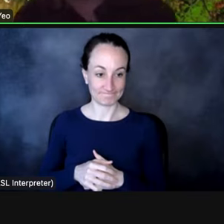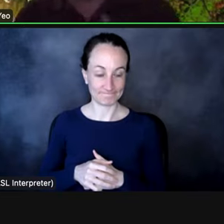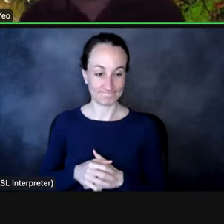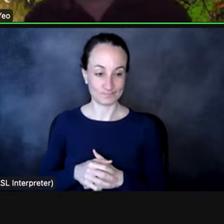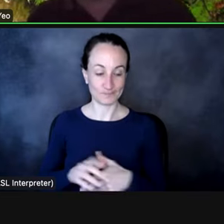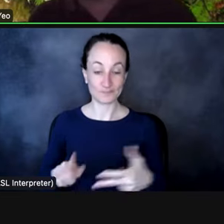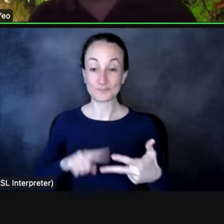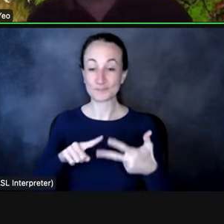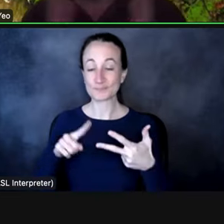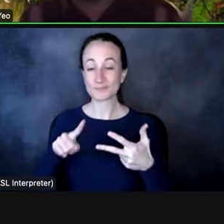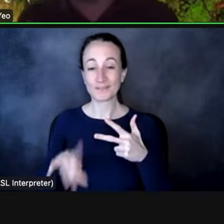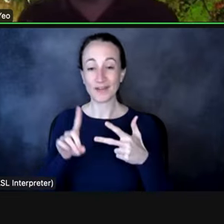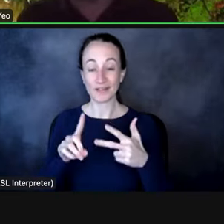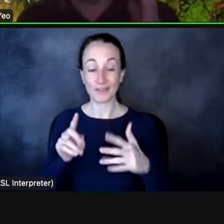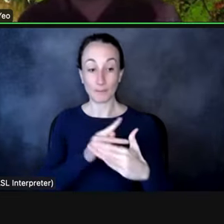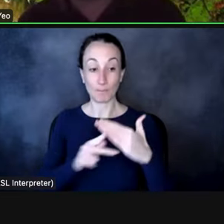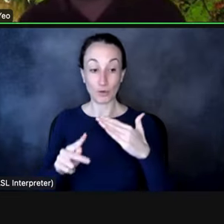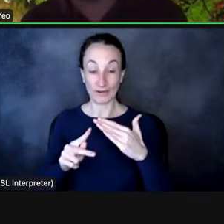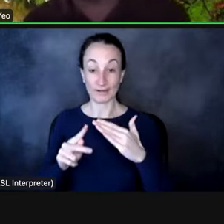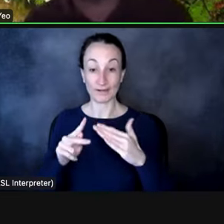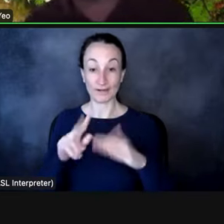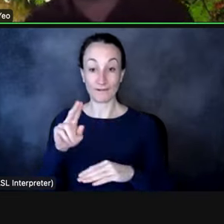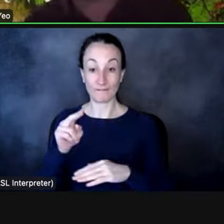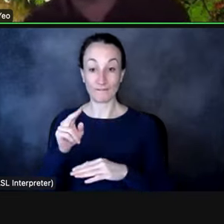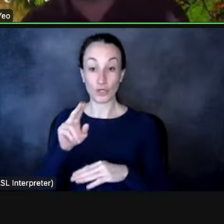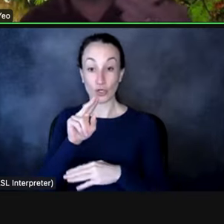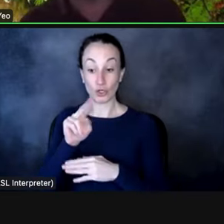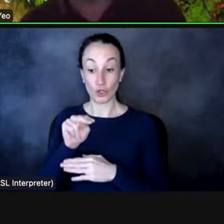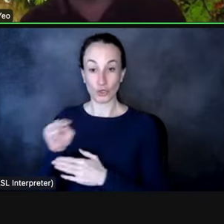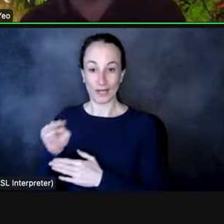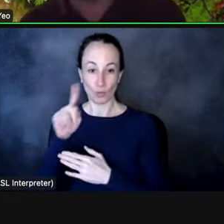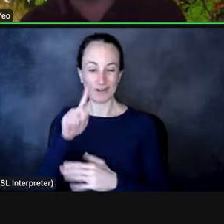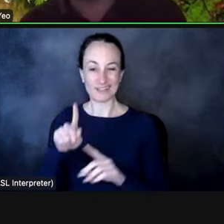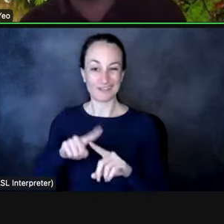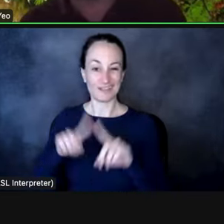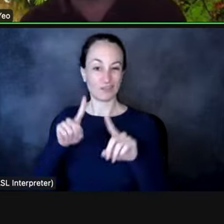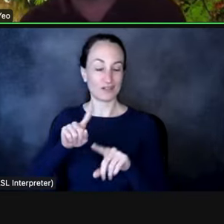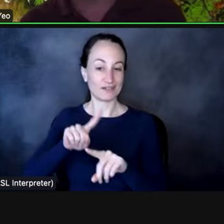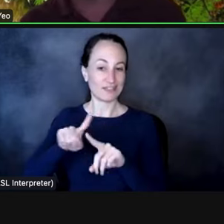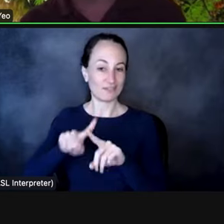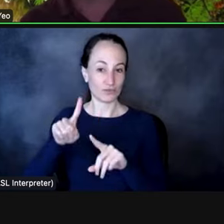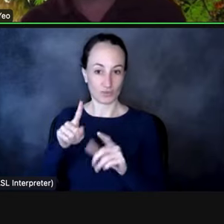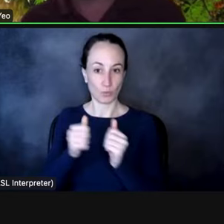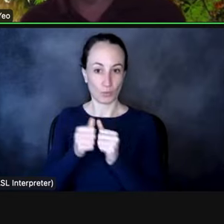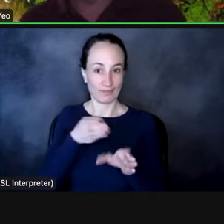We find that predictive network features are similar within behavioral domains, but different across behavioral domains.